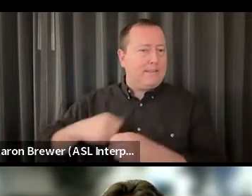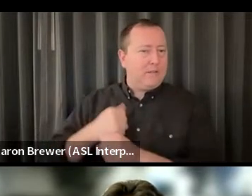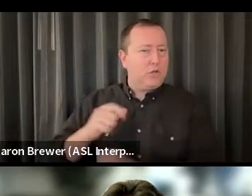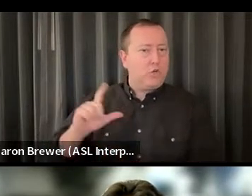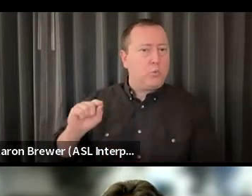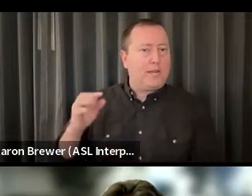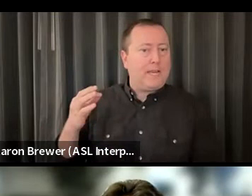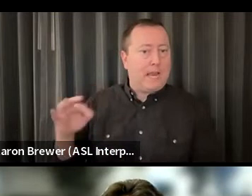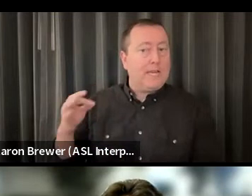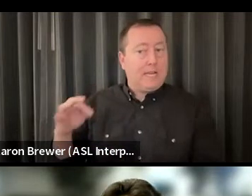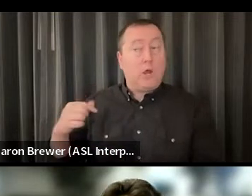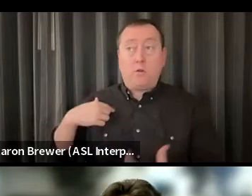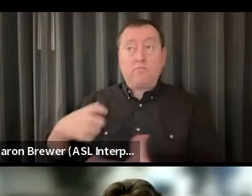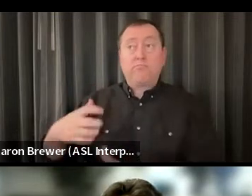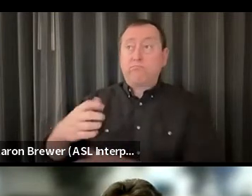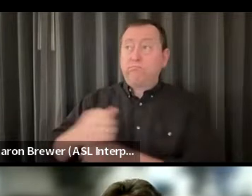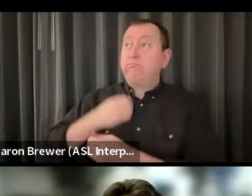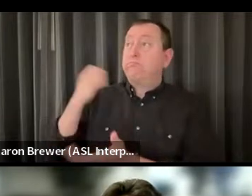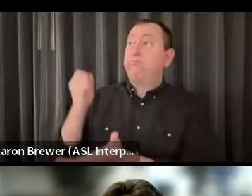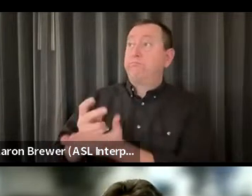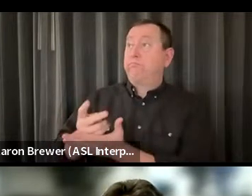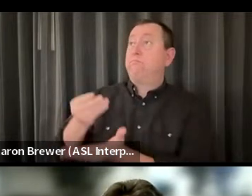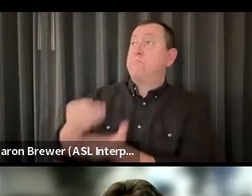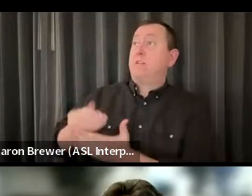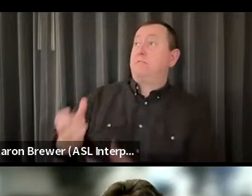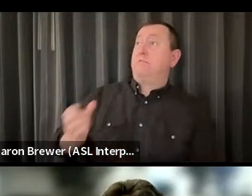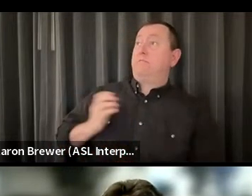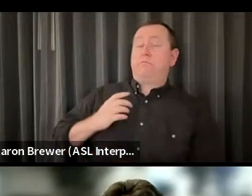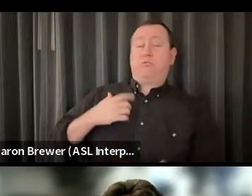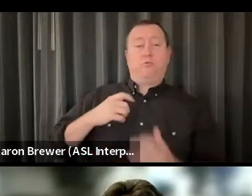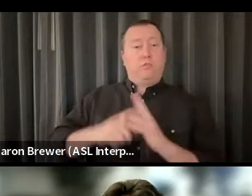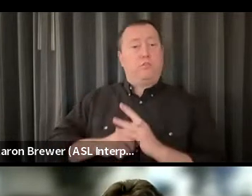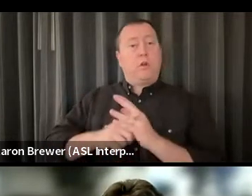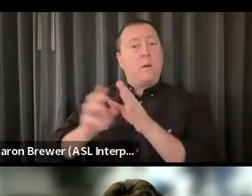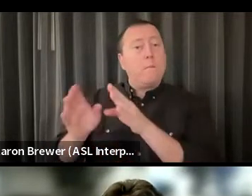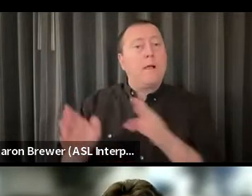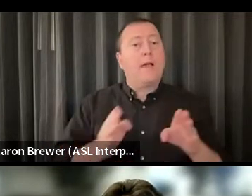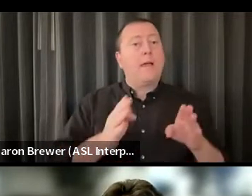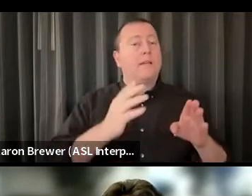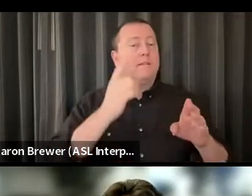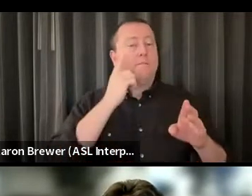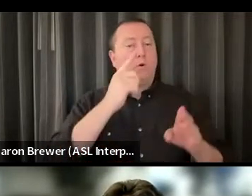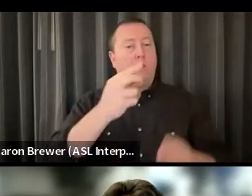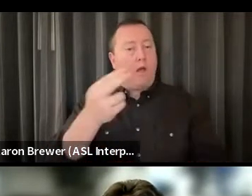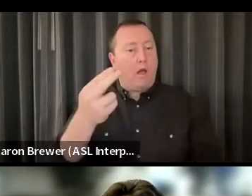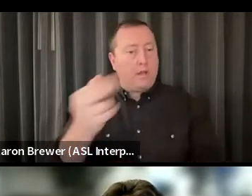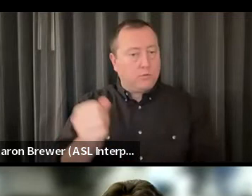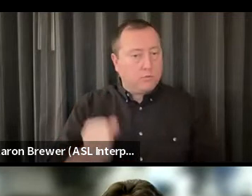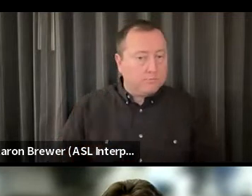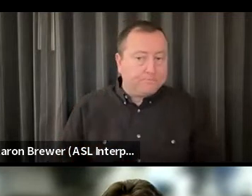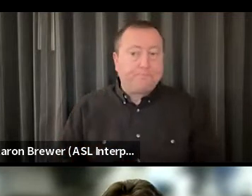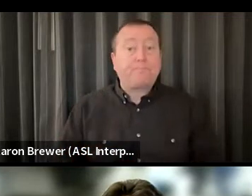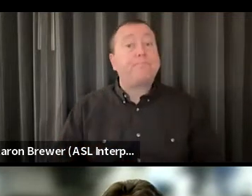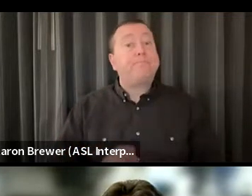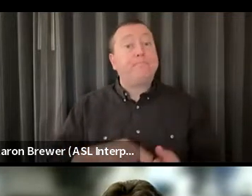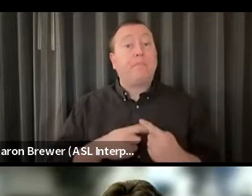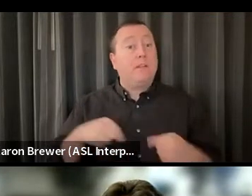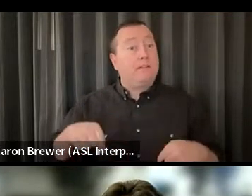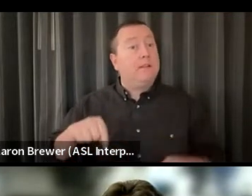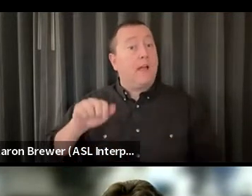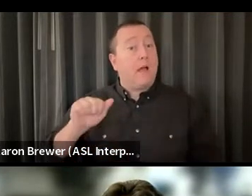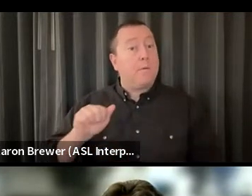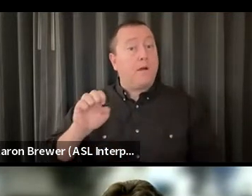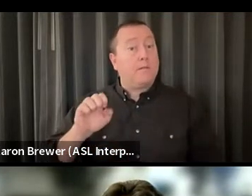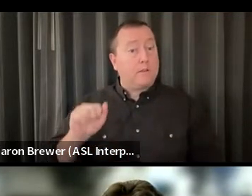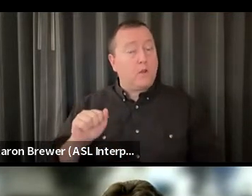master plan for a future high school. Then Albert Einstein Academies was approved to expand into